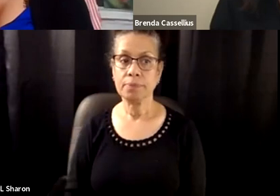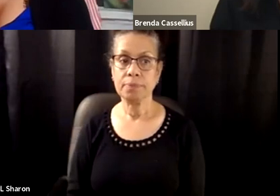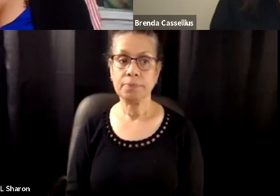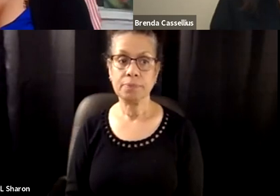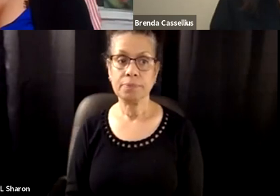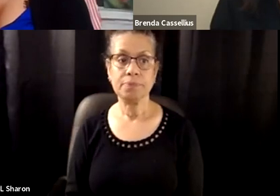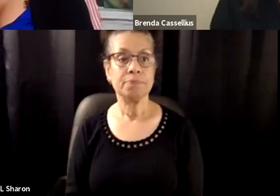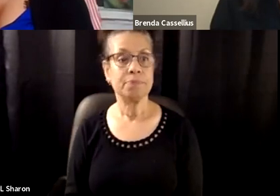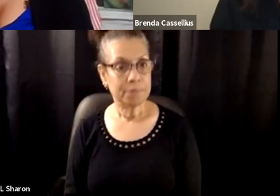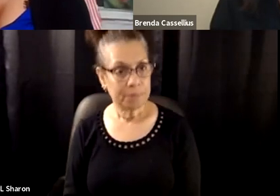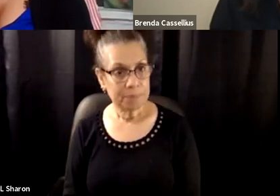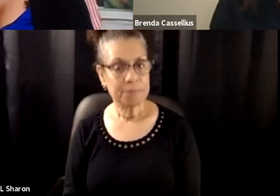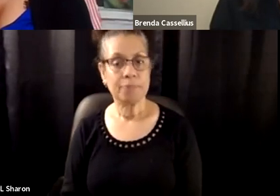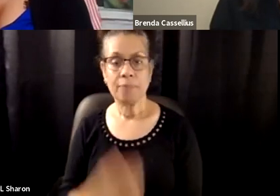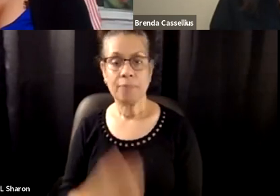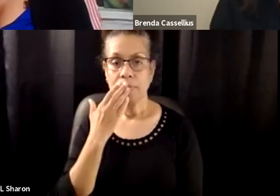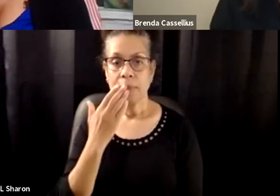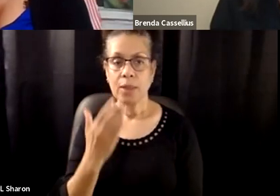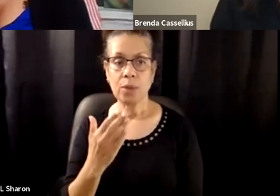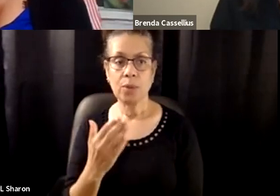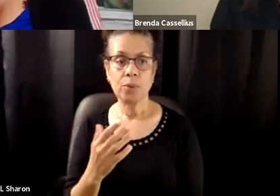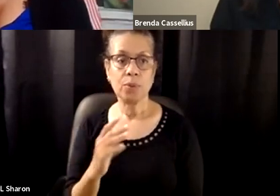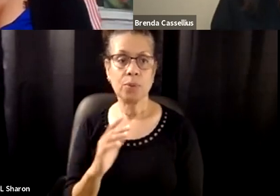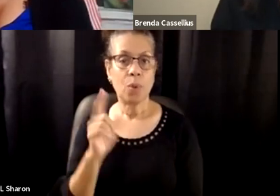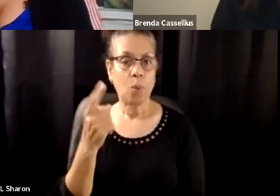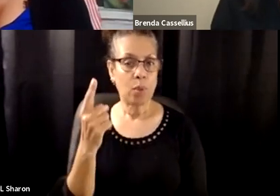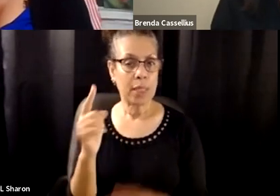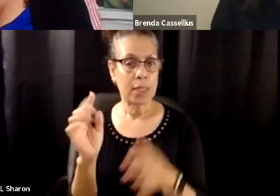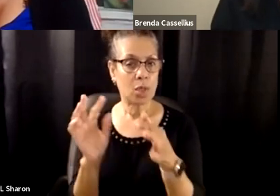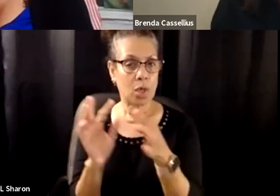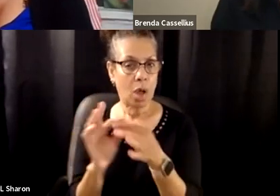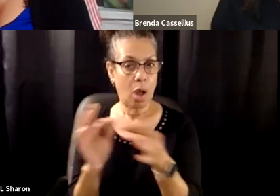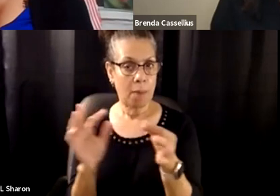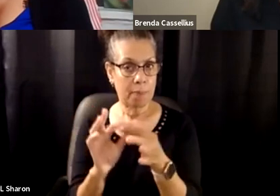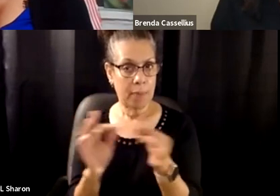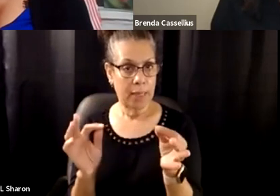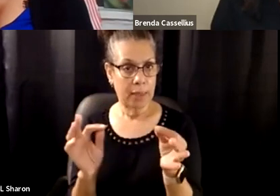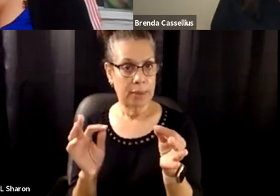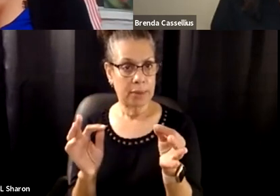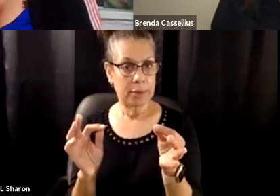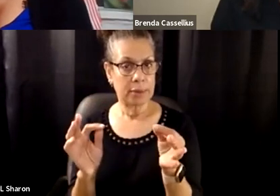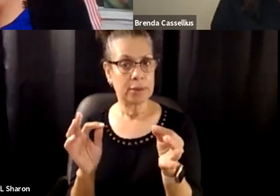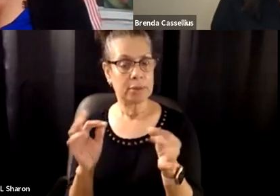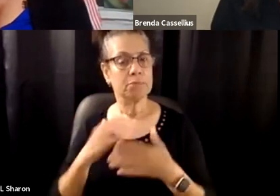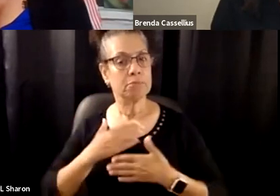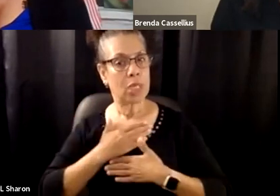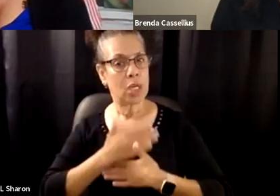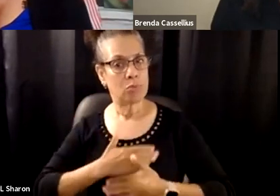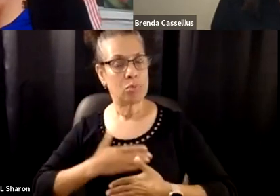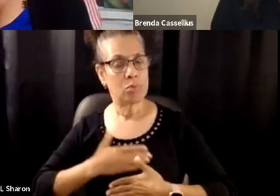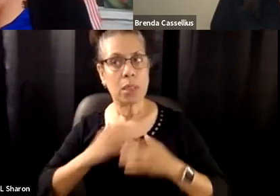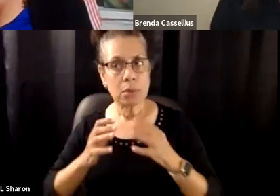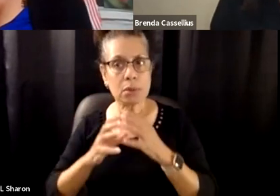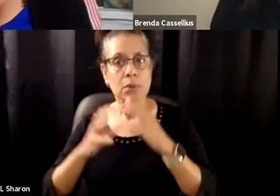thank you chair robinson um the only uh comment i i really have is appreciate the the enormous amount of work